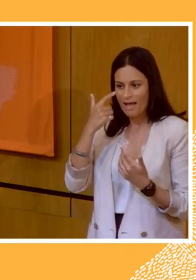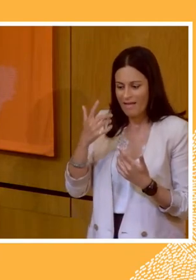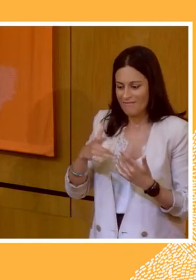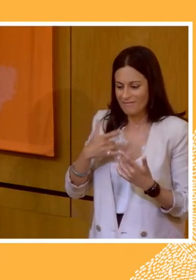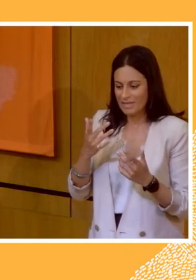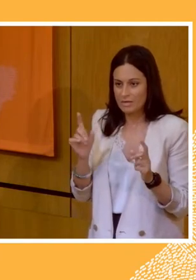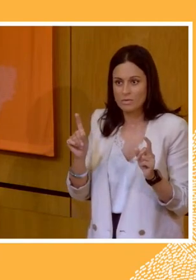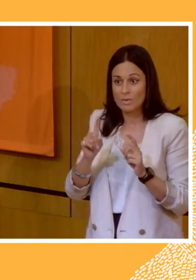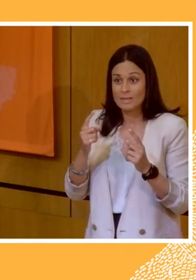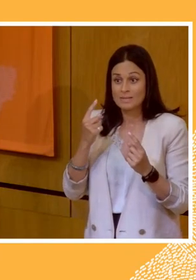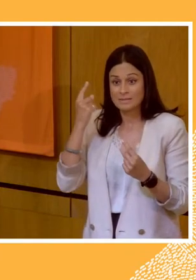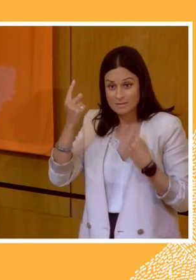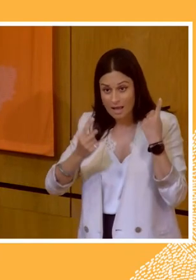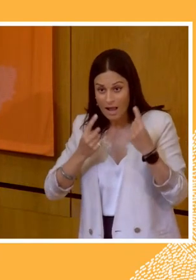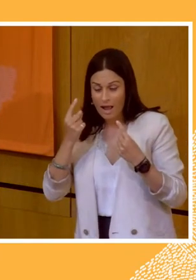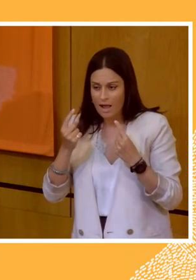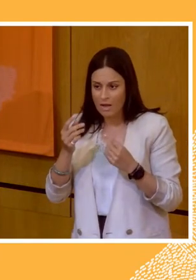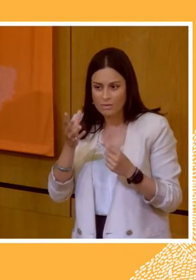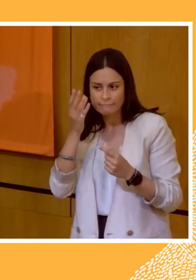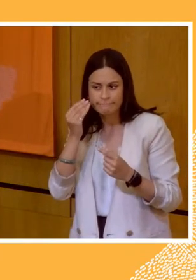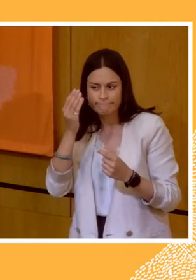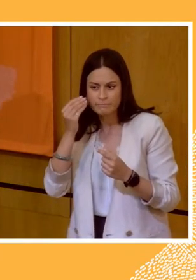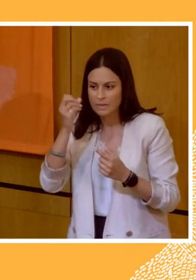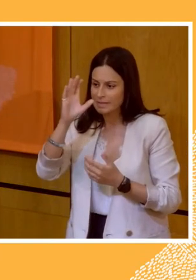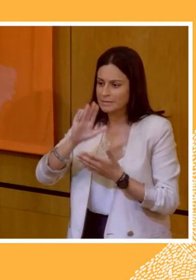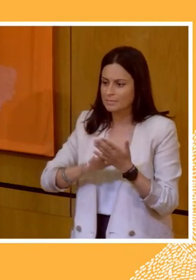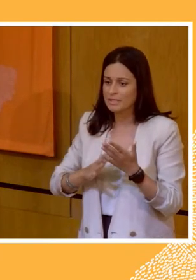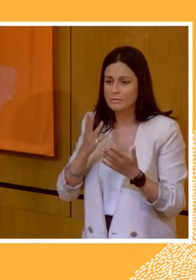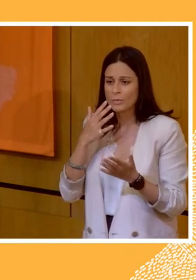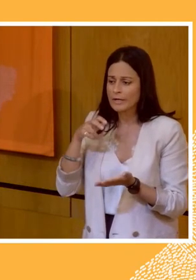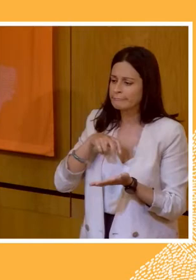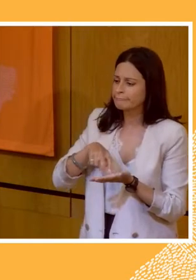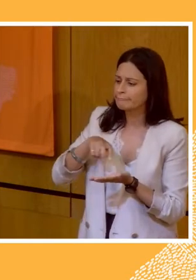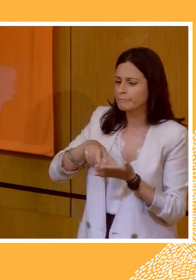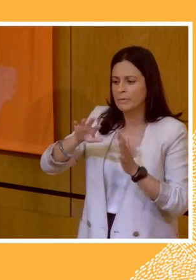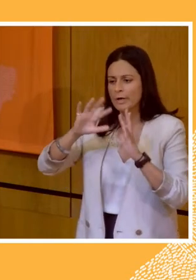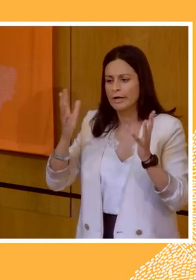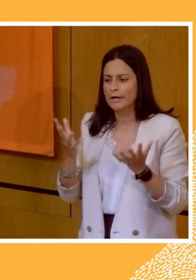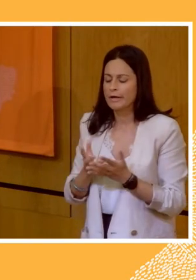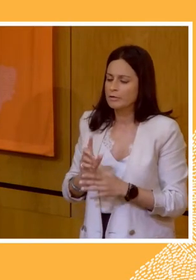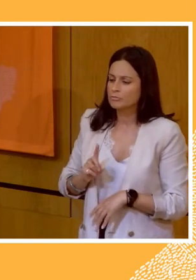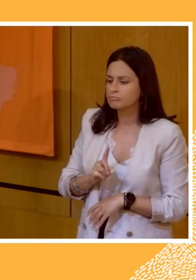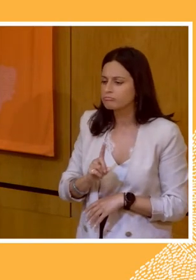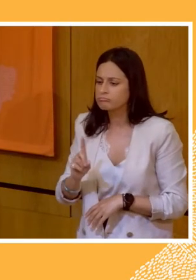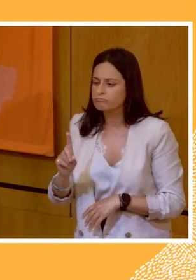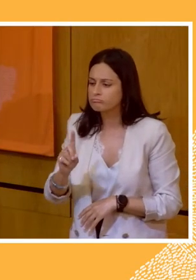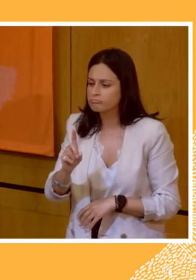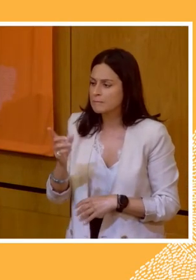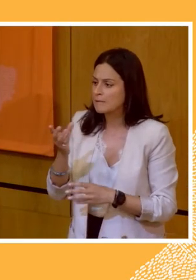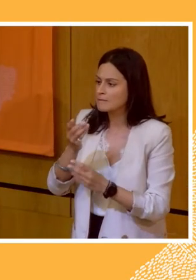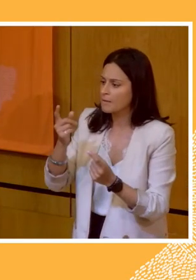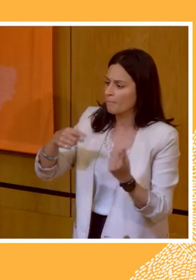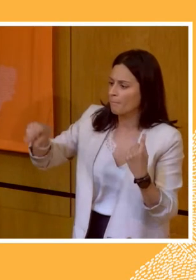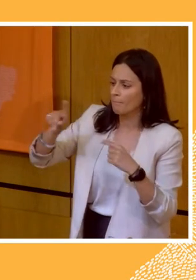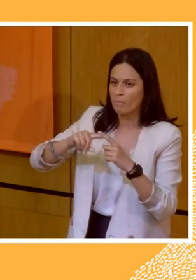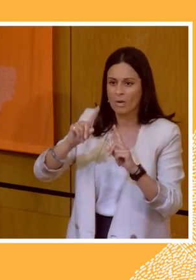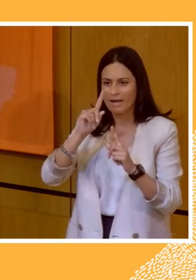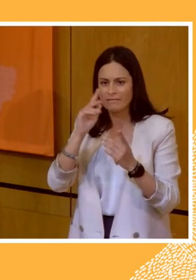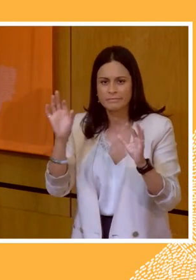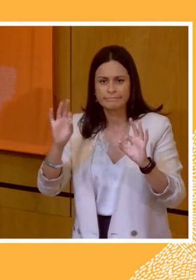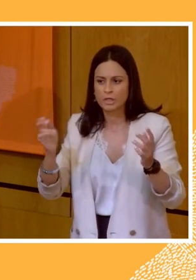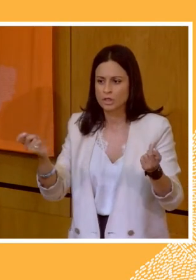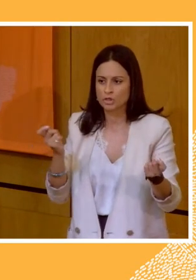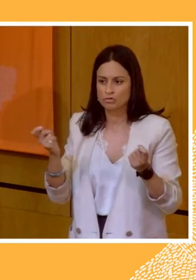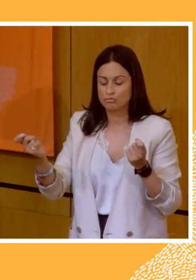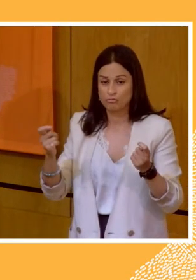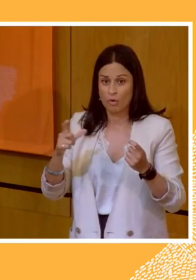I feel sometimes that sound and the sound that we experience just out in the world is one of the senses we have the least control over. And I think sound is